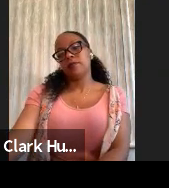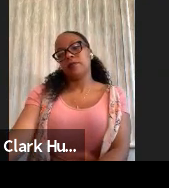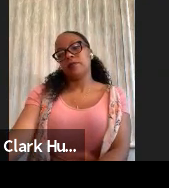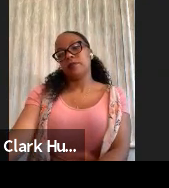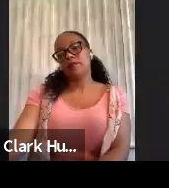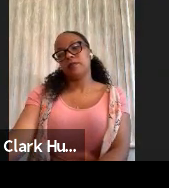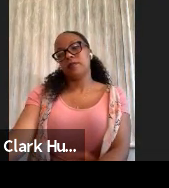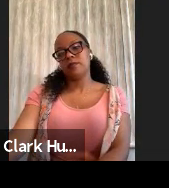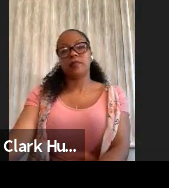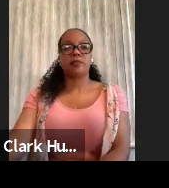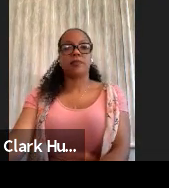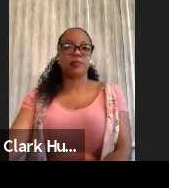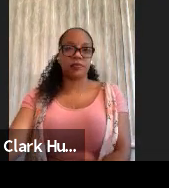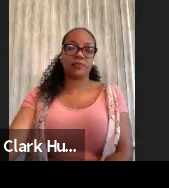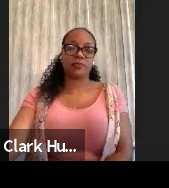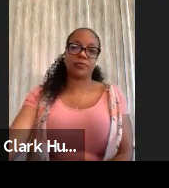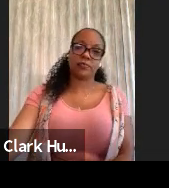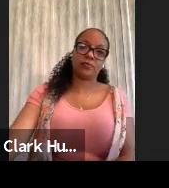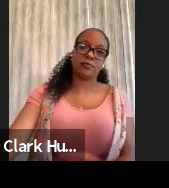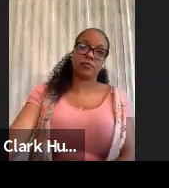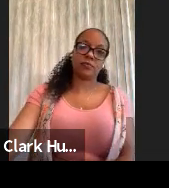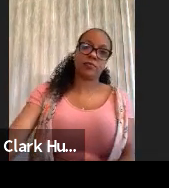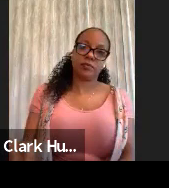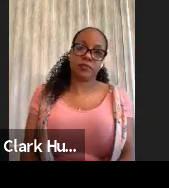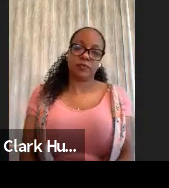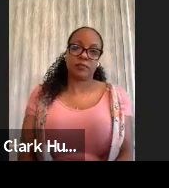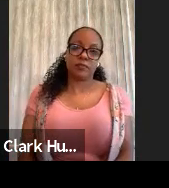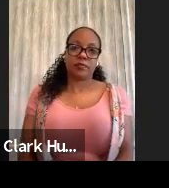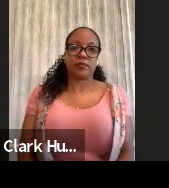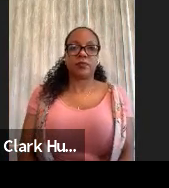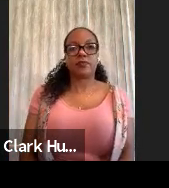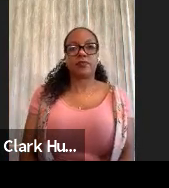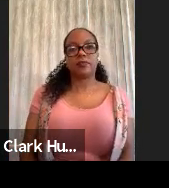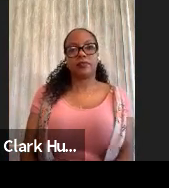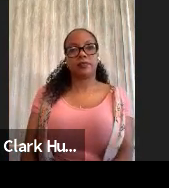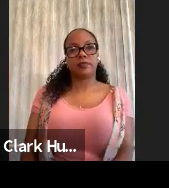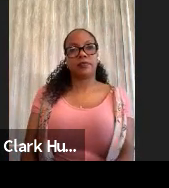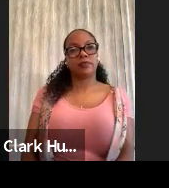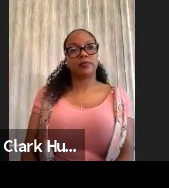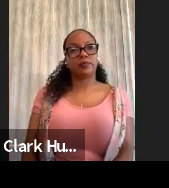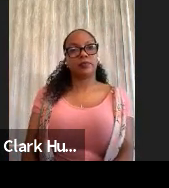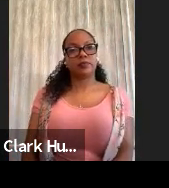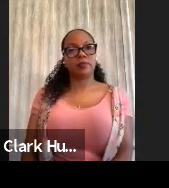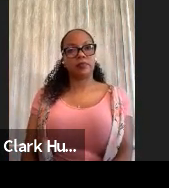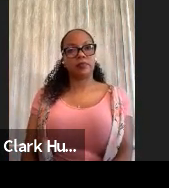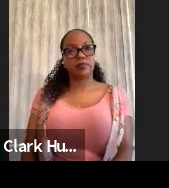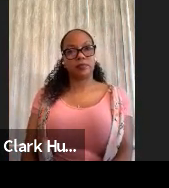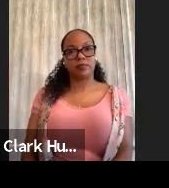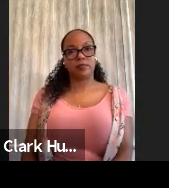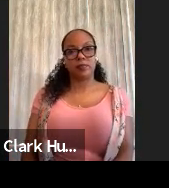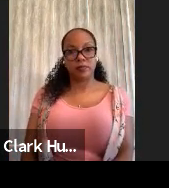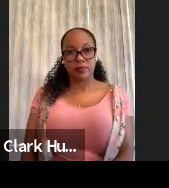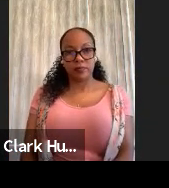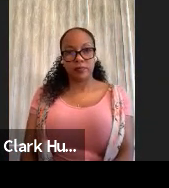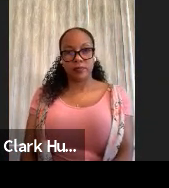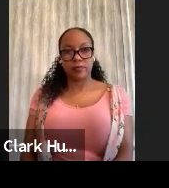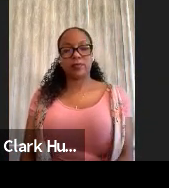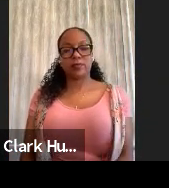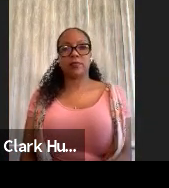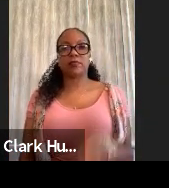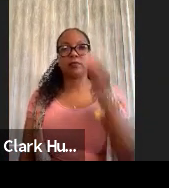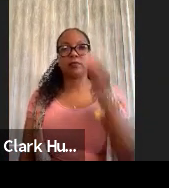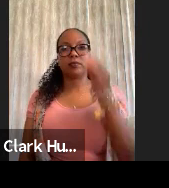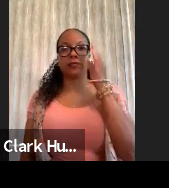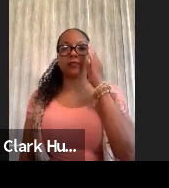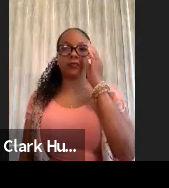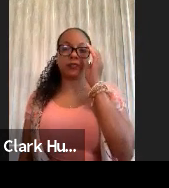This crisis, which are real people's lives that are in your hands. So put your trust into the advocates and organizers that are out there that